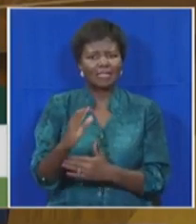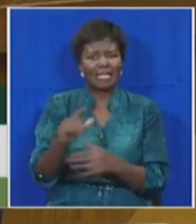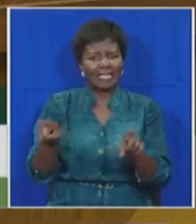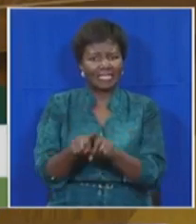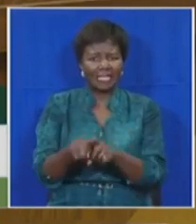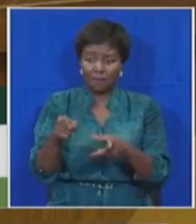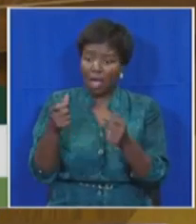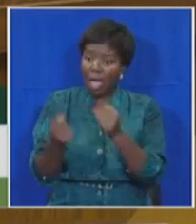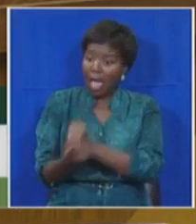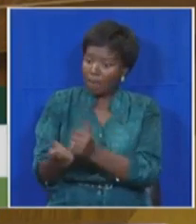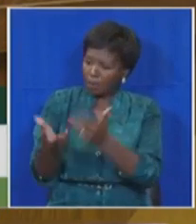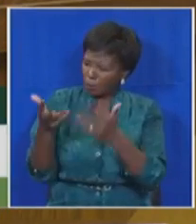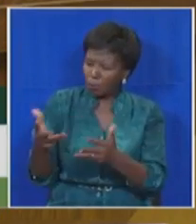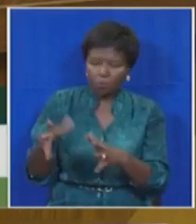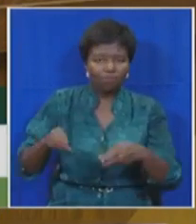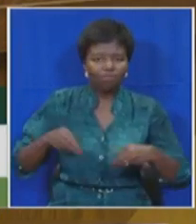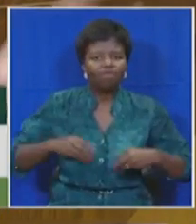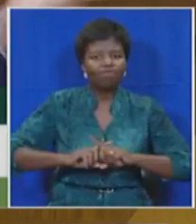to you.